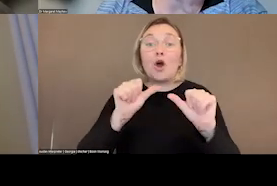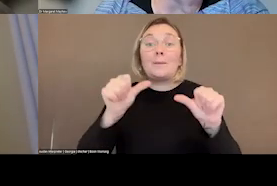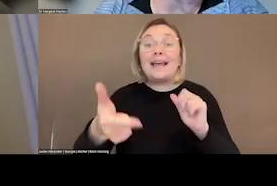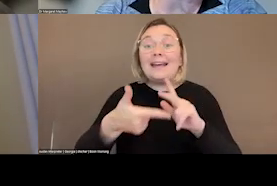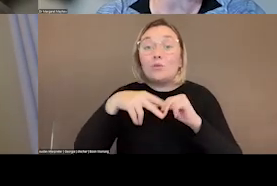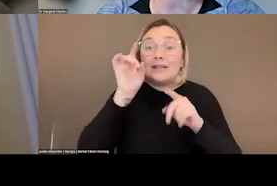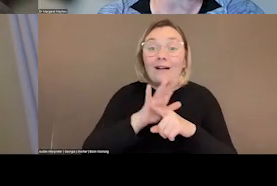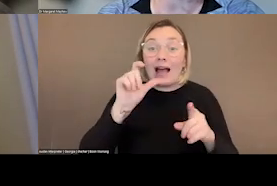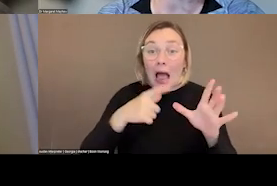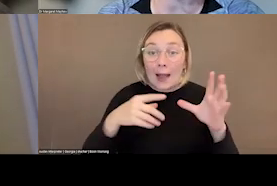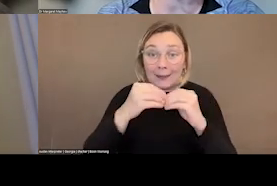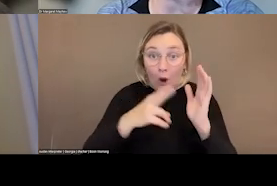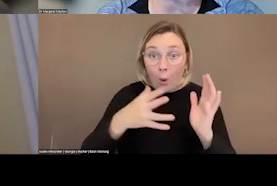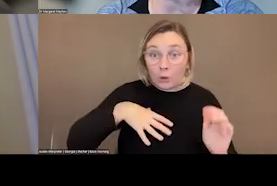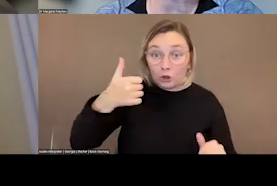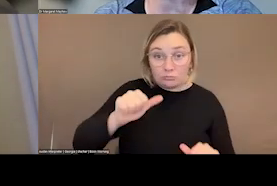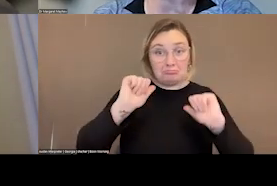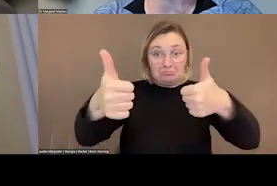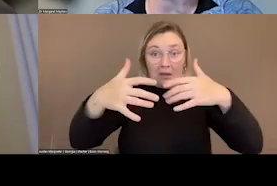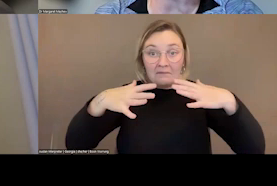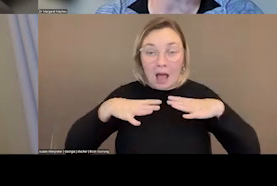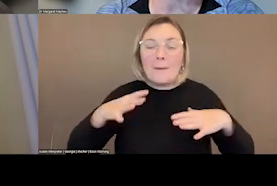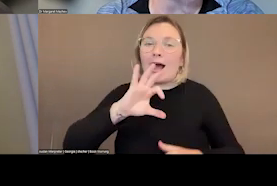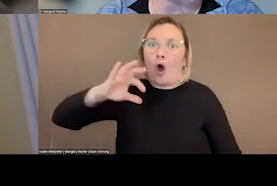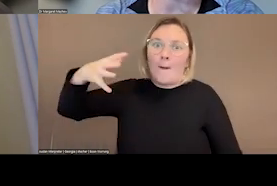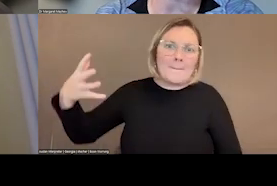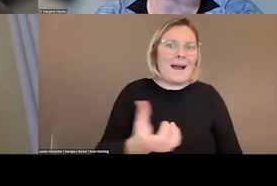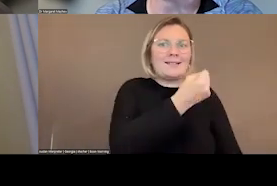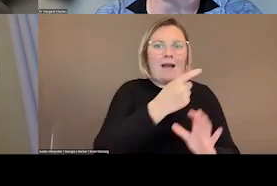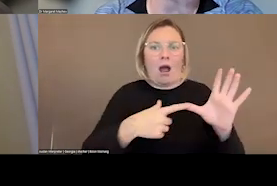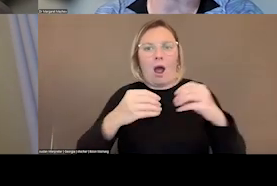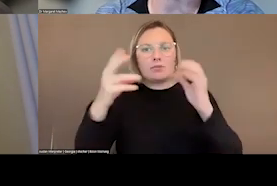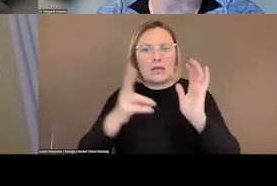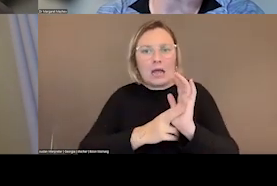wish to use it, that is very much fine. But we do not require you to have an ABN.